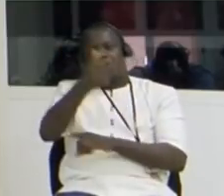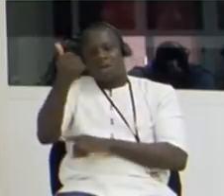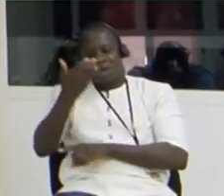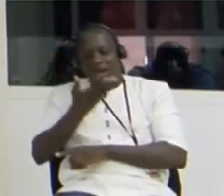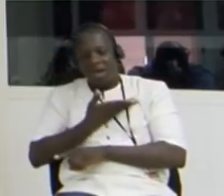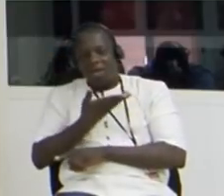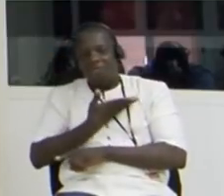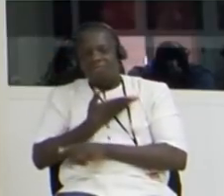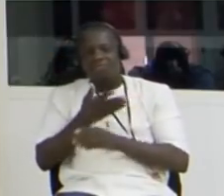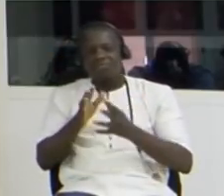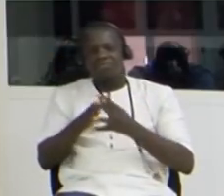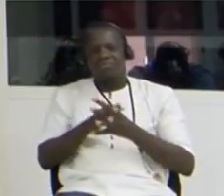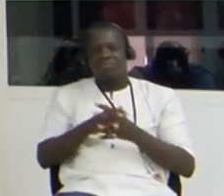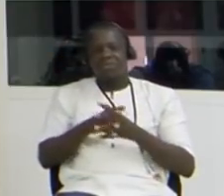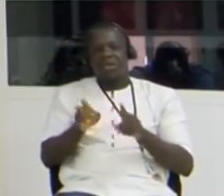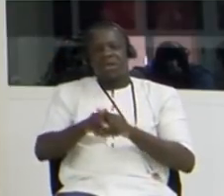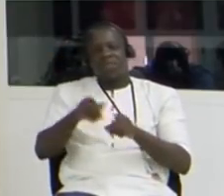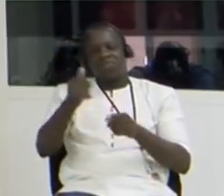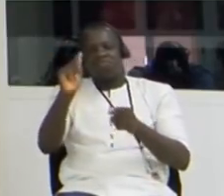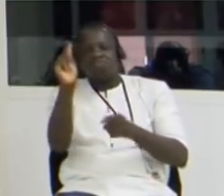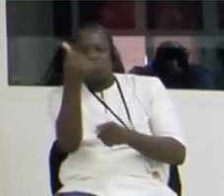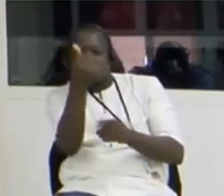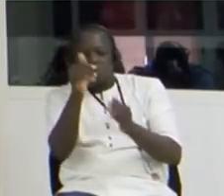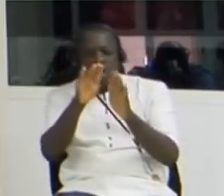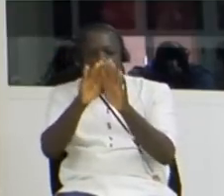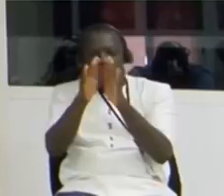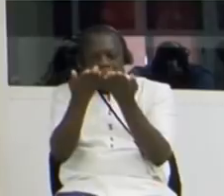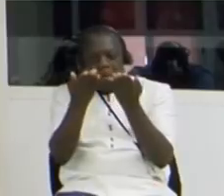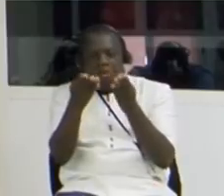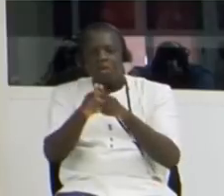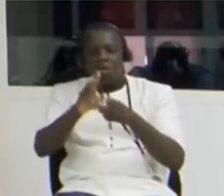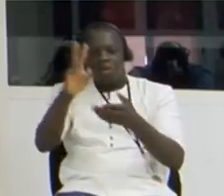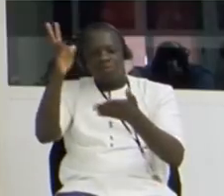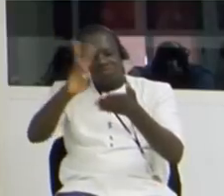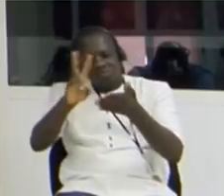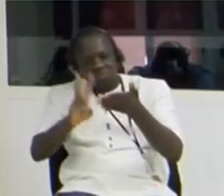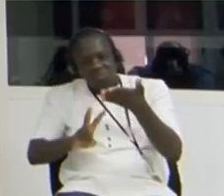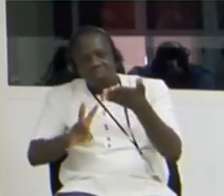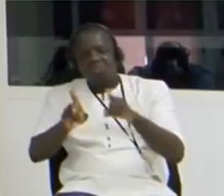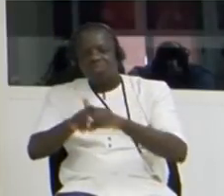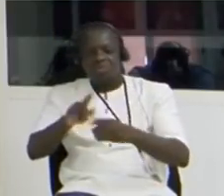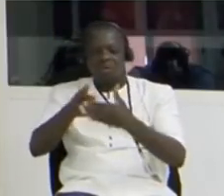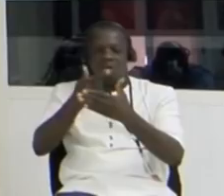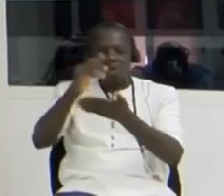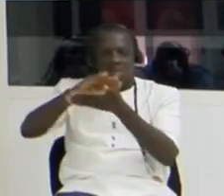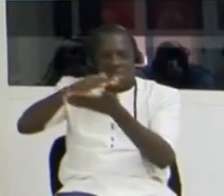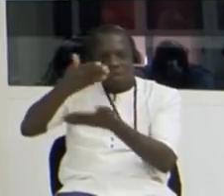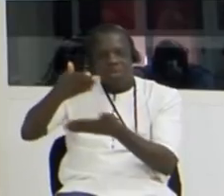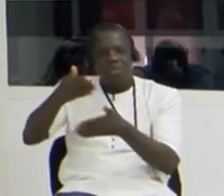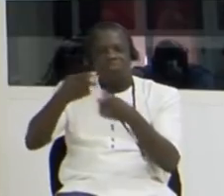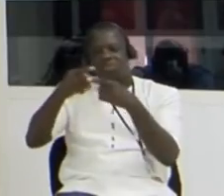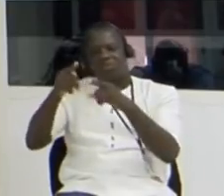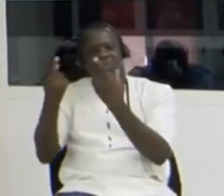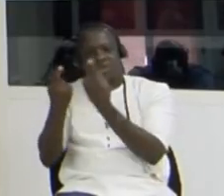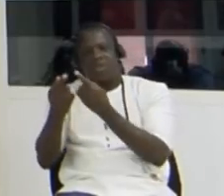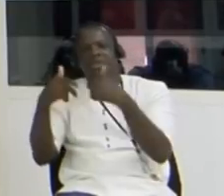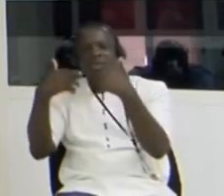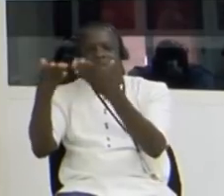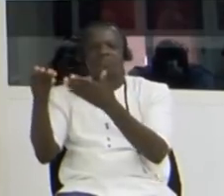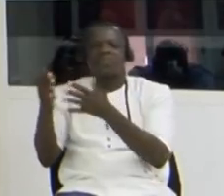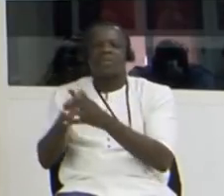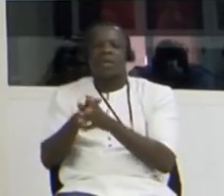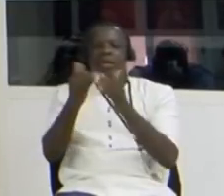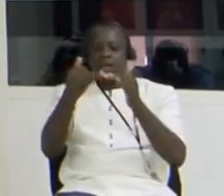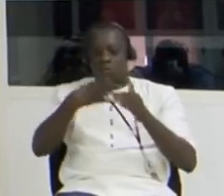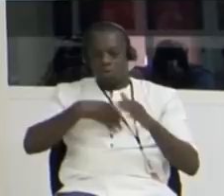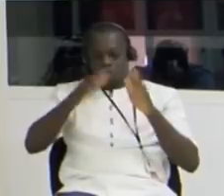texts, or novels. It depends. Yeah. Let's just start with the award of scholarships. What kind